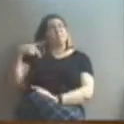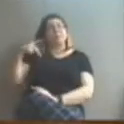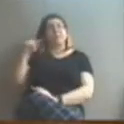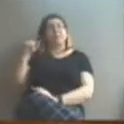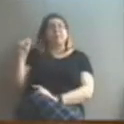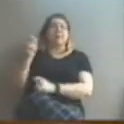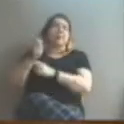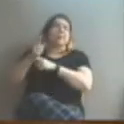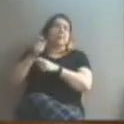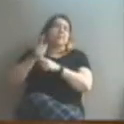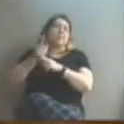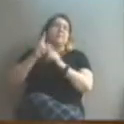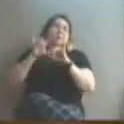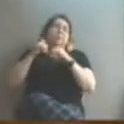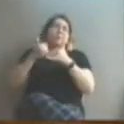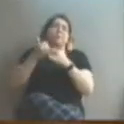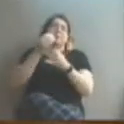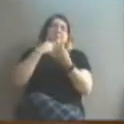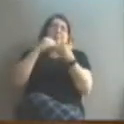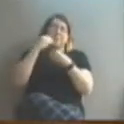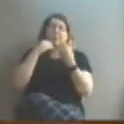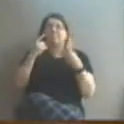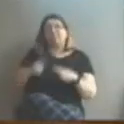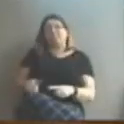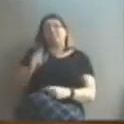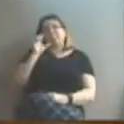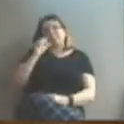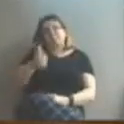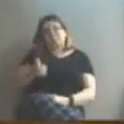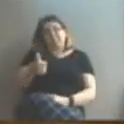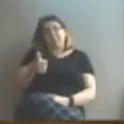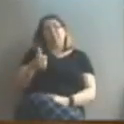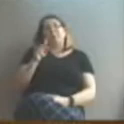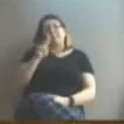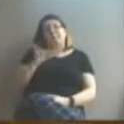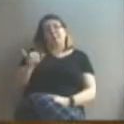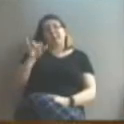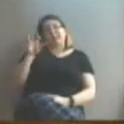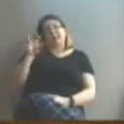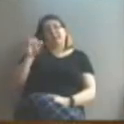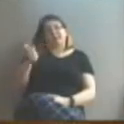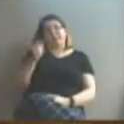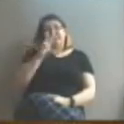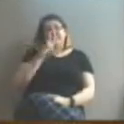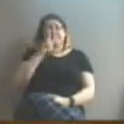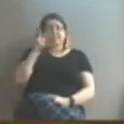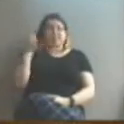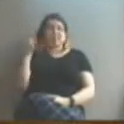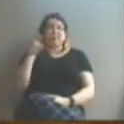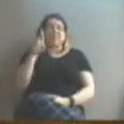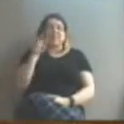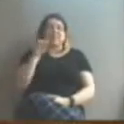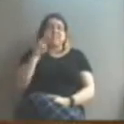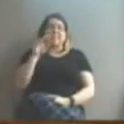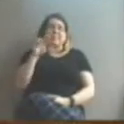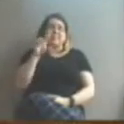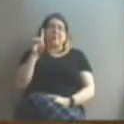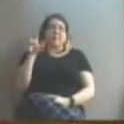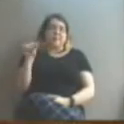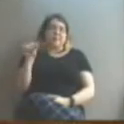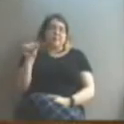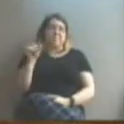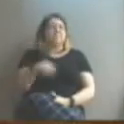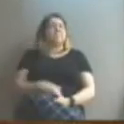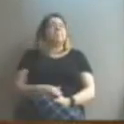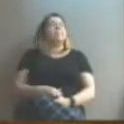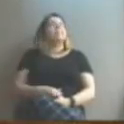Annual Awards Banquet, which will be held tomorrow, as Mr. Brady said, May 10th, 6:30 at the Ramada Plaza.